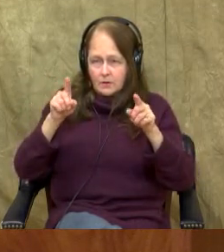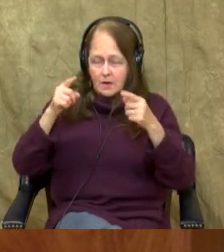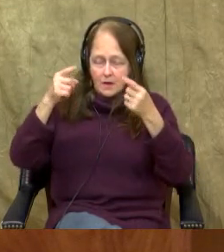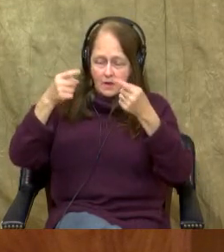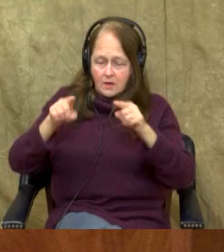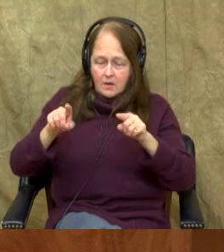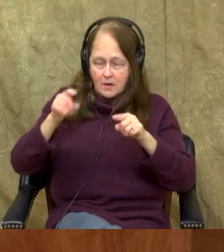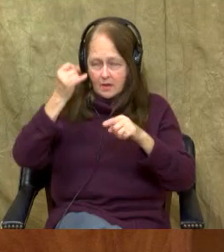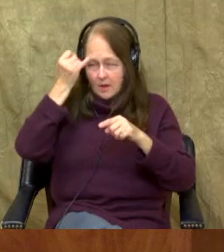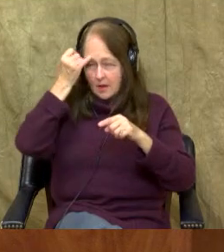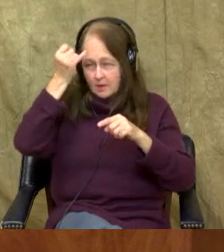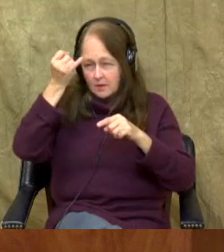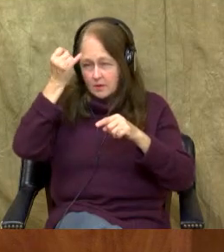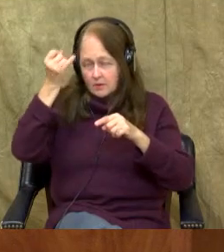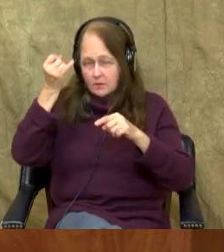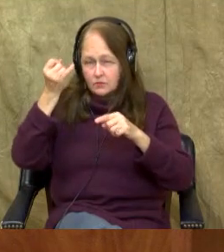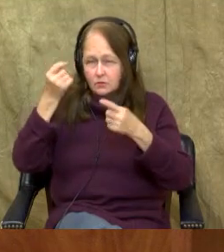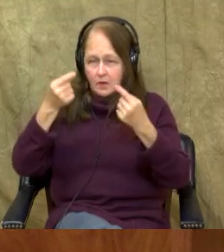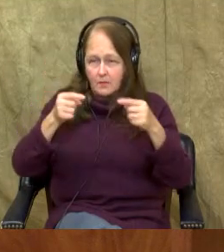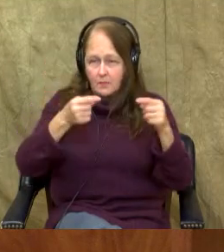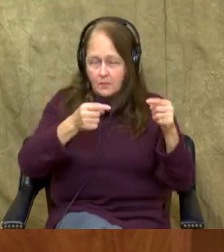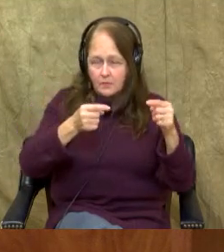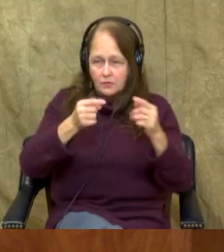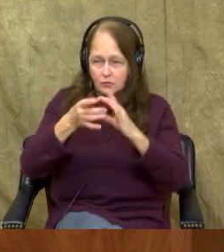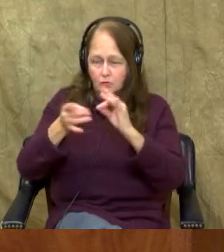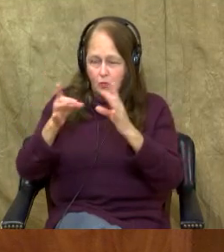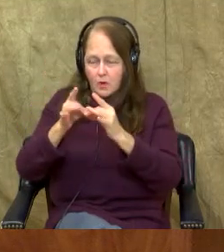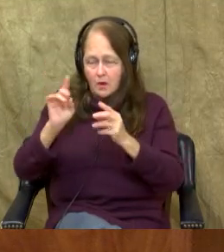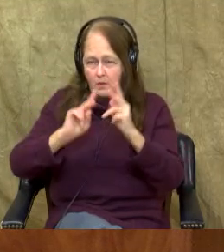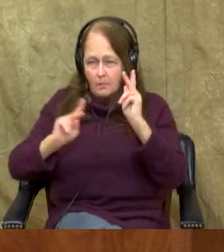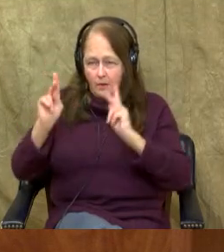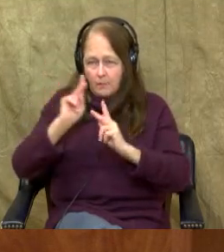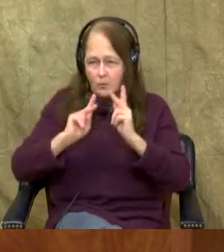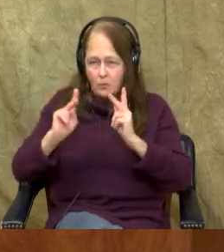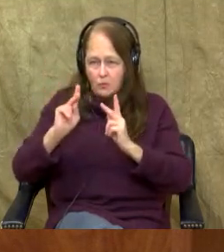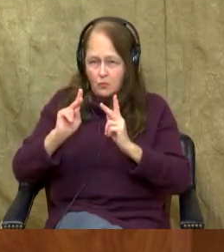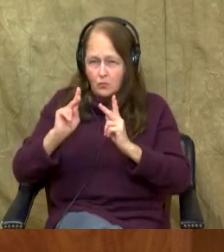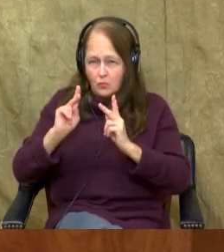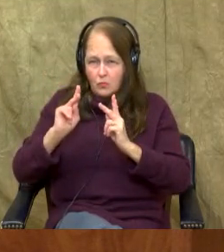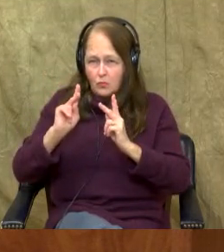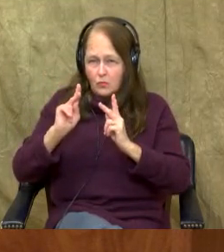events, ideas, things, as well as people.